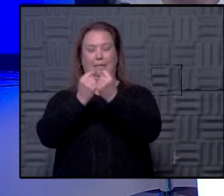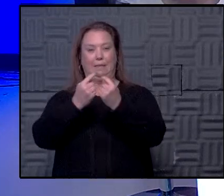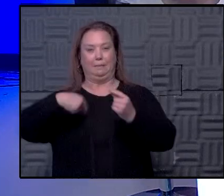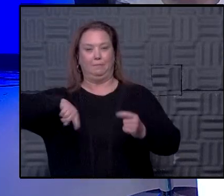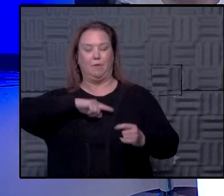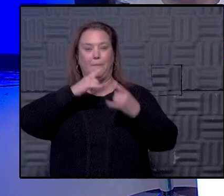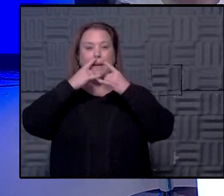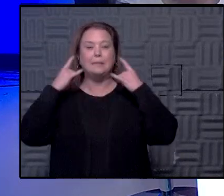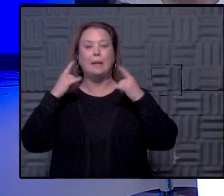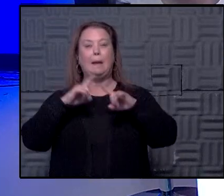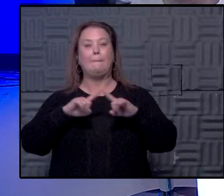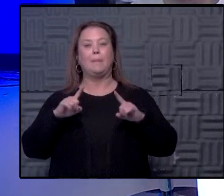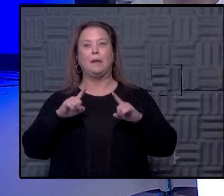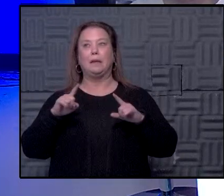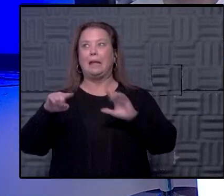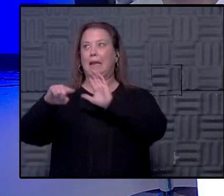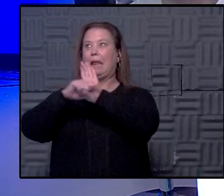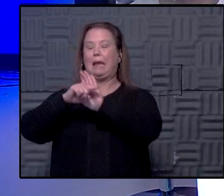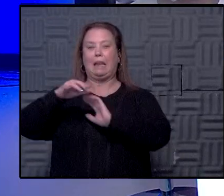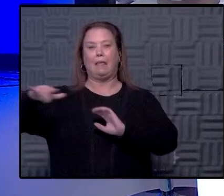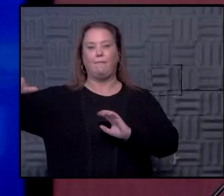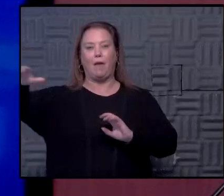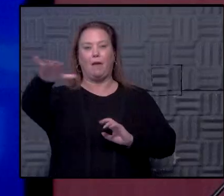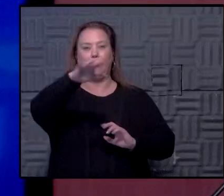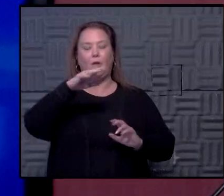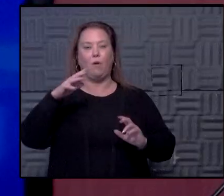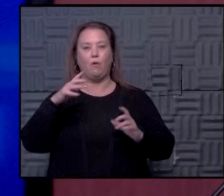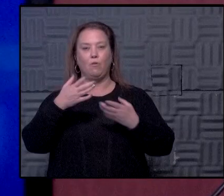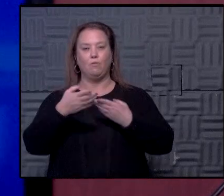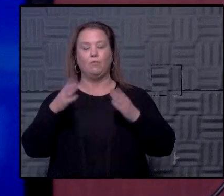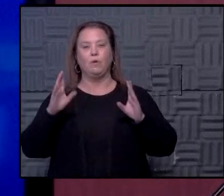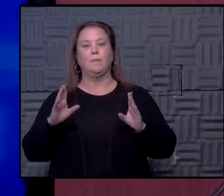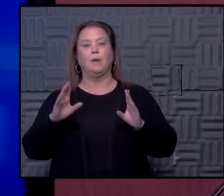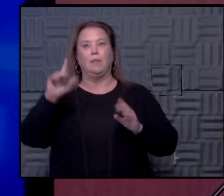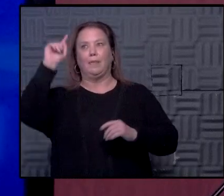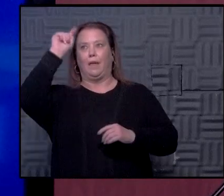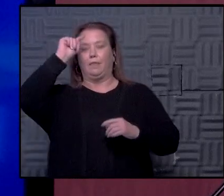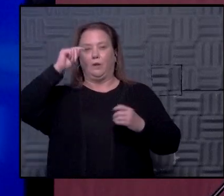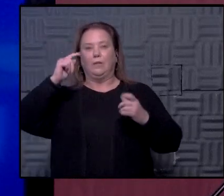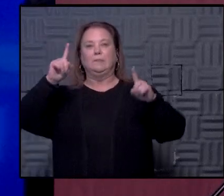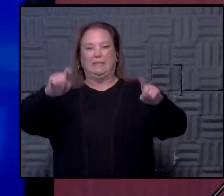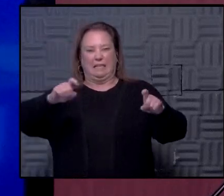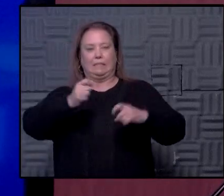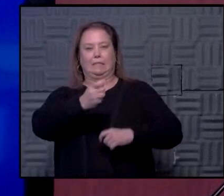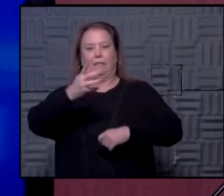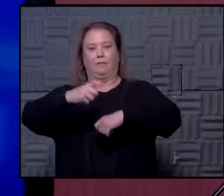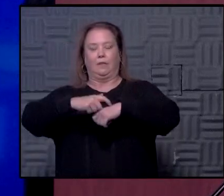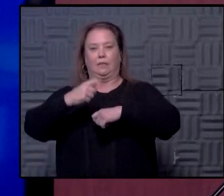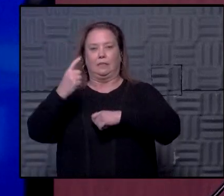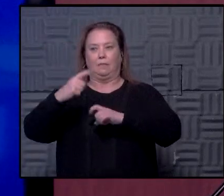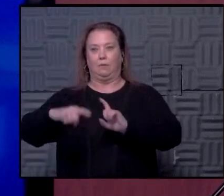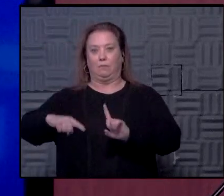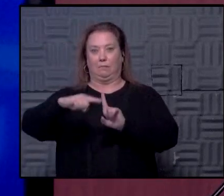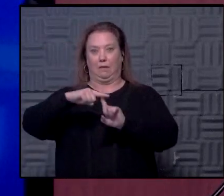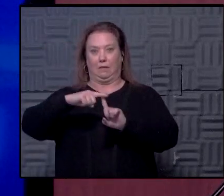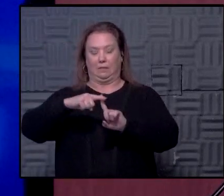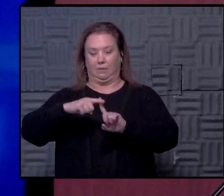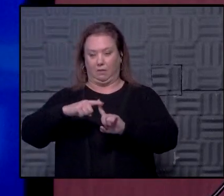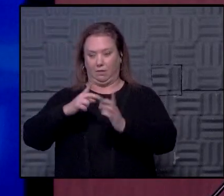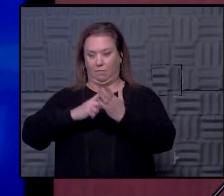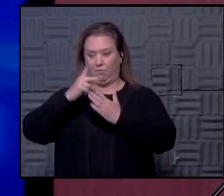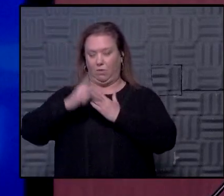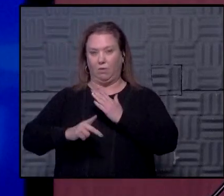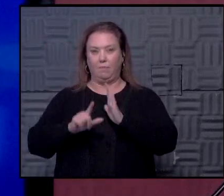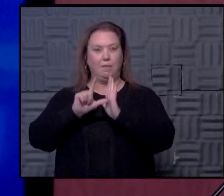have one on here, but we also have a negative airflow room. And unfortunately, we've had that theory tested here a couple of times because somebody was positive after our program. We